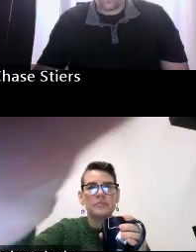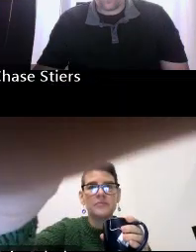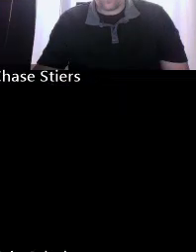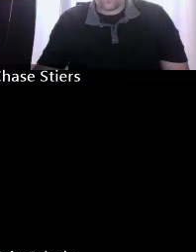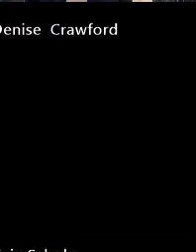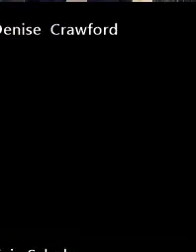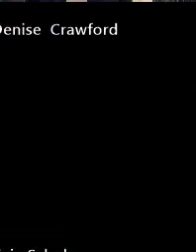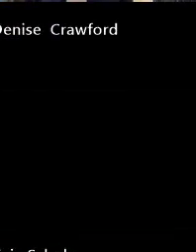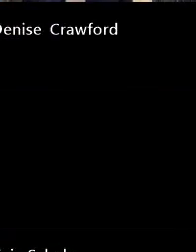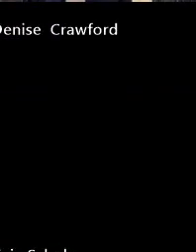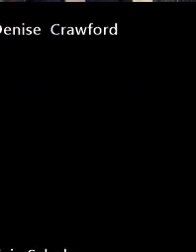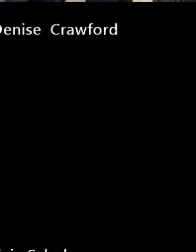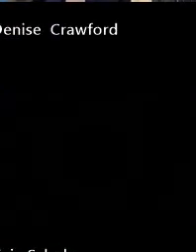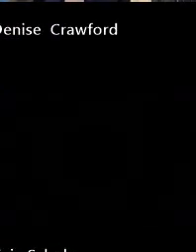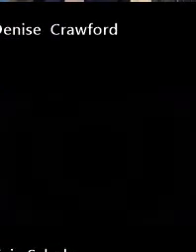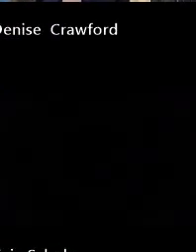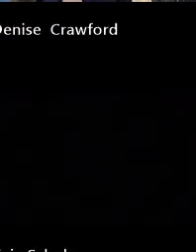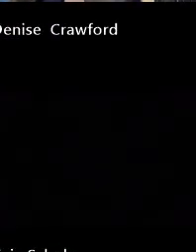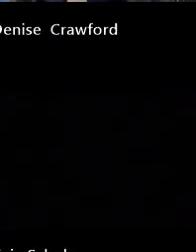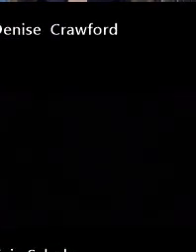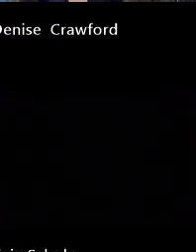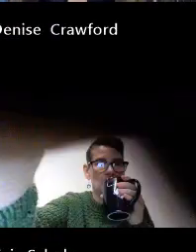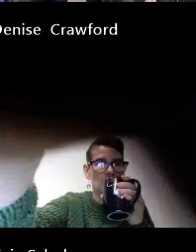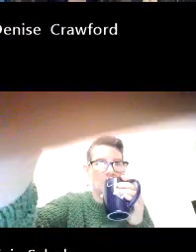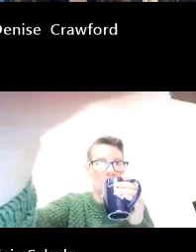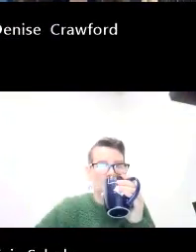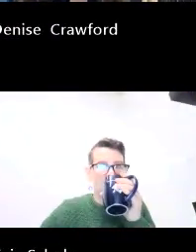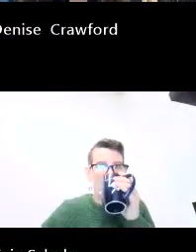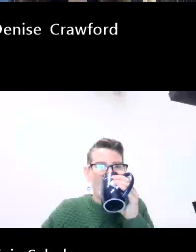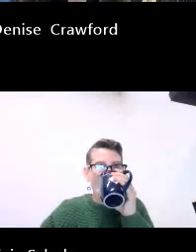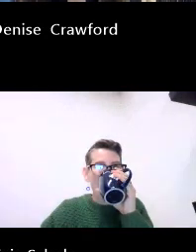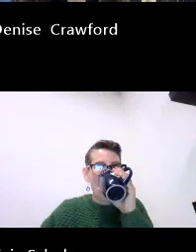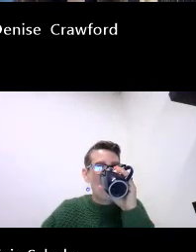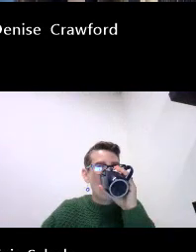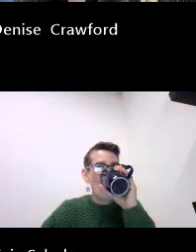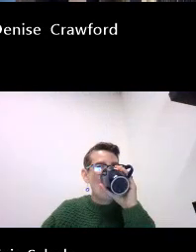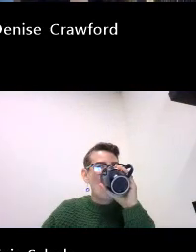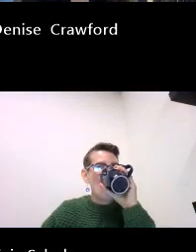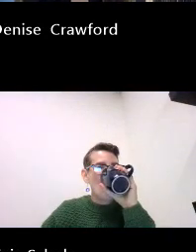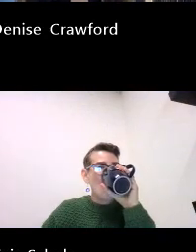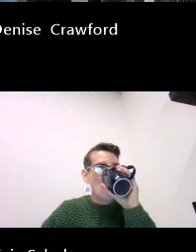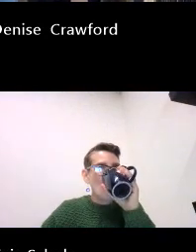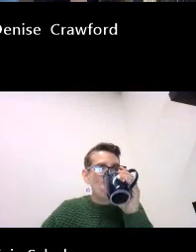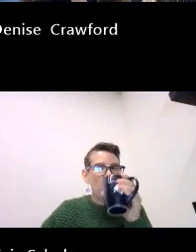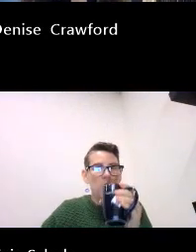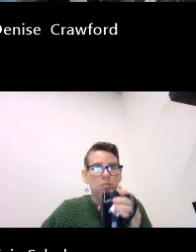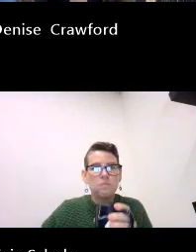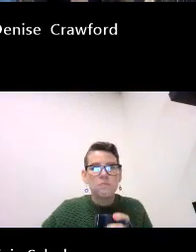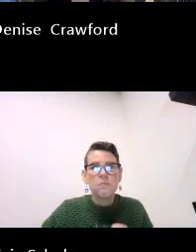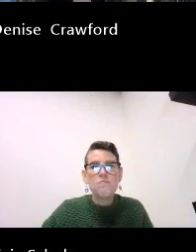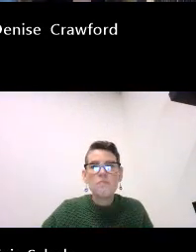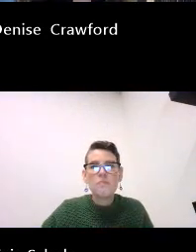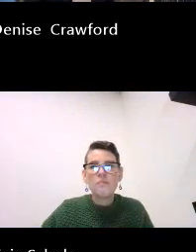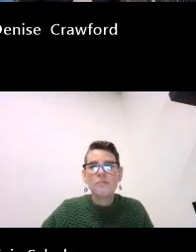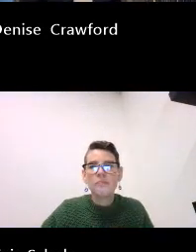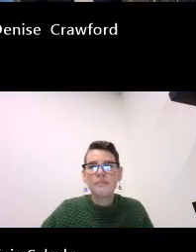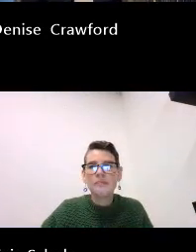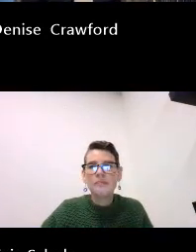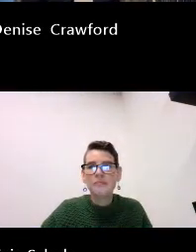whole introduction. I hope I do it justice. But like Robert said, I am Alexis. I have been around the block a little